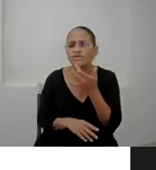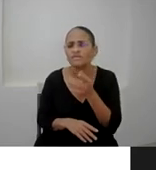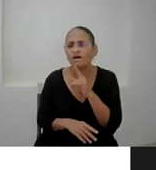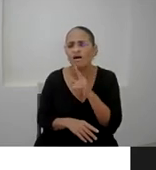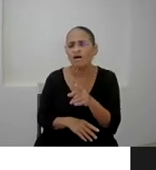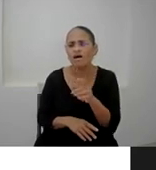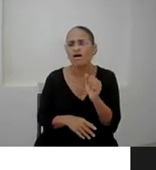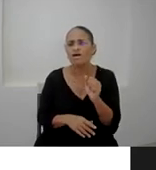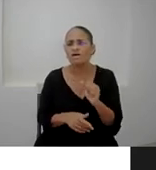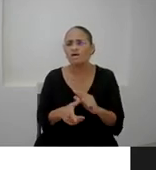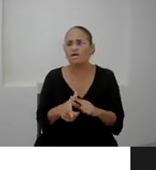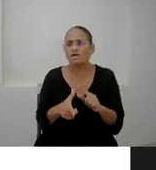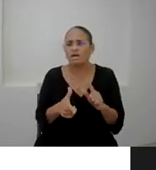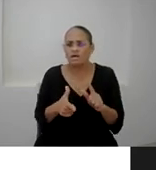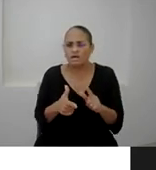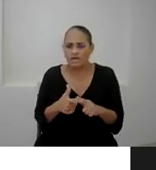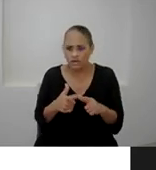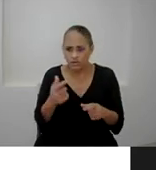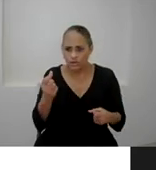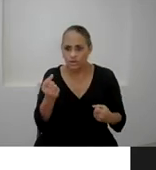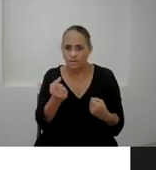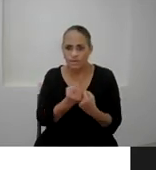can build on that.